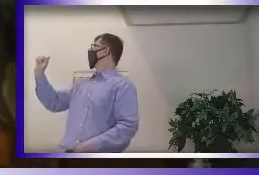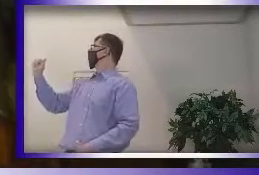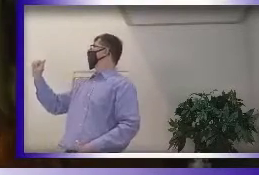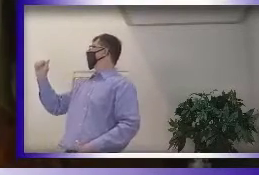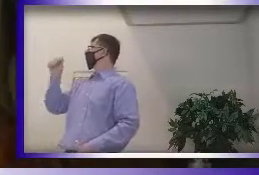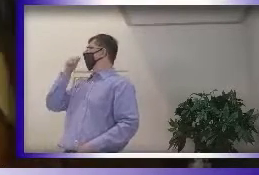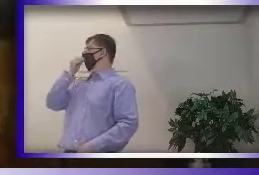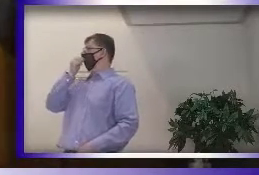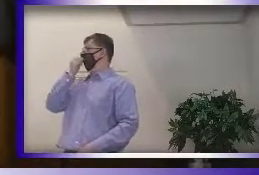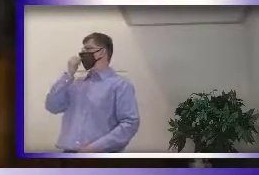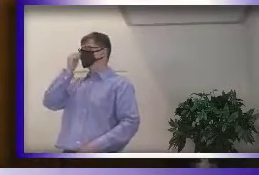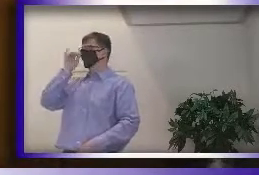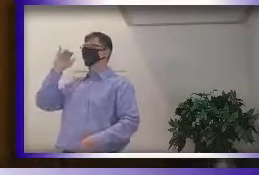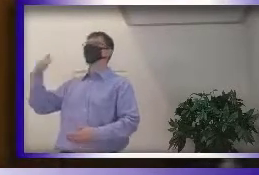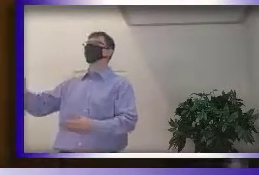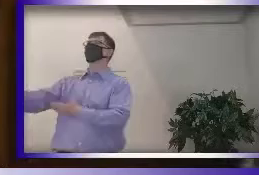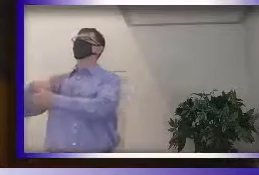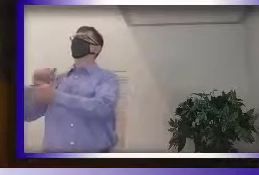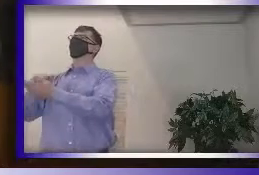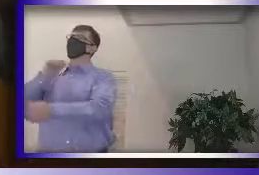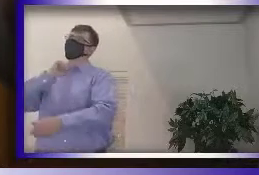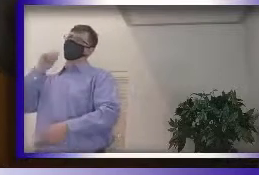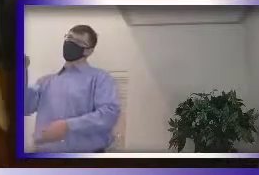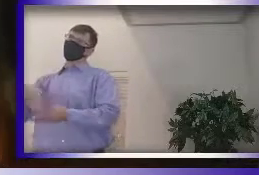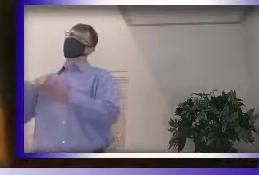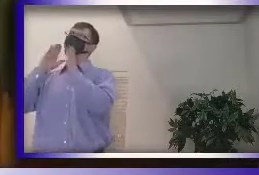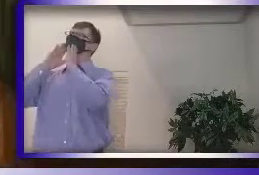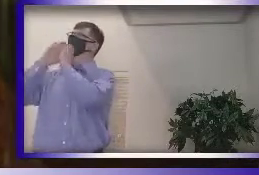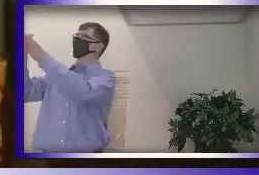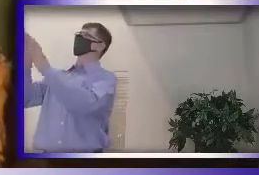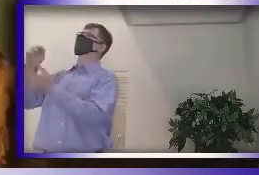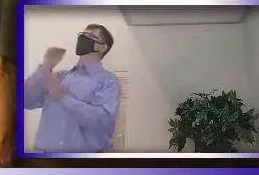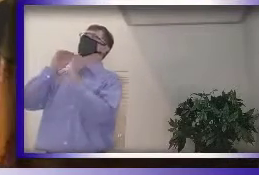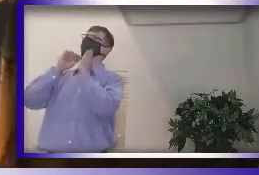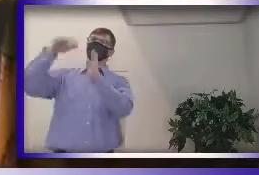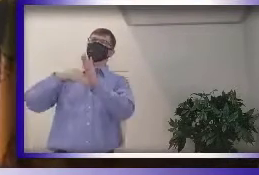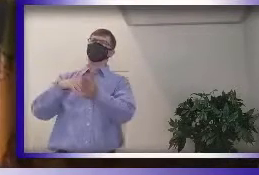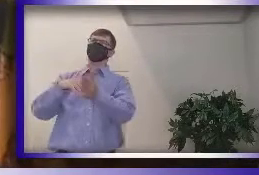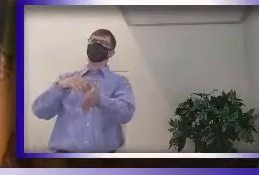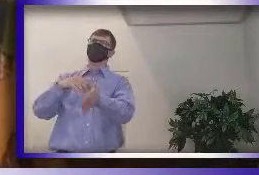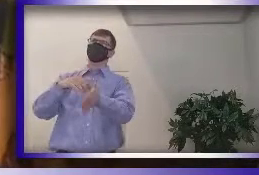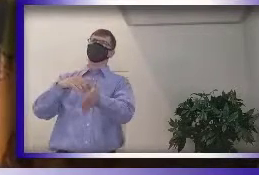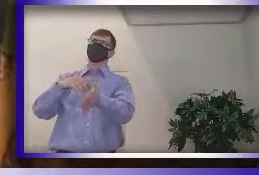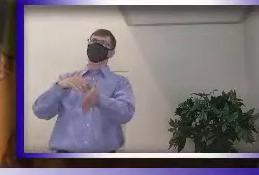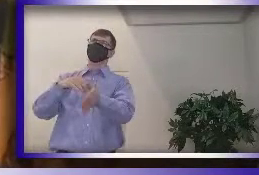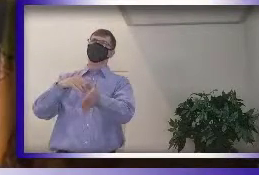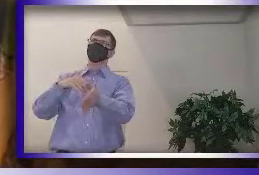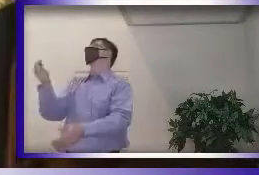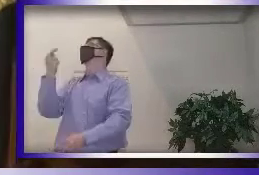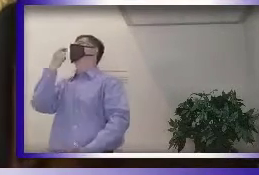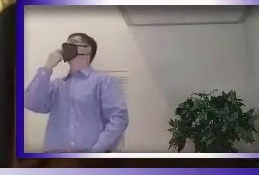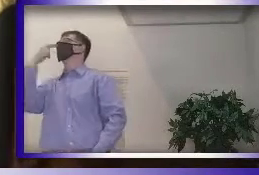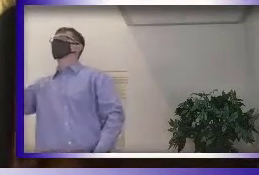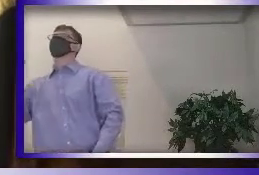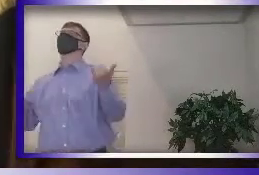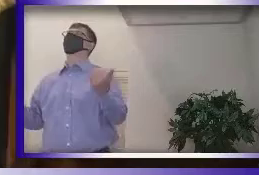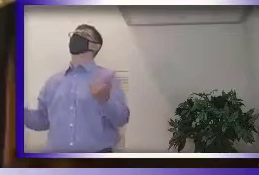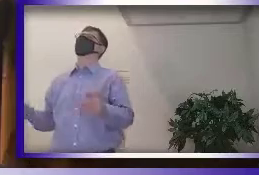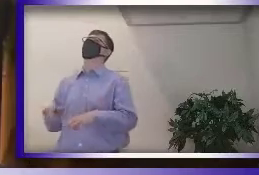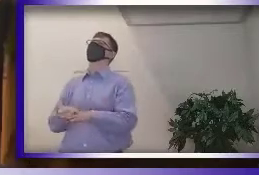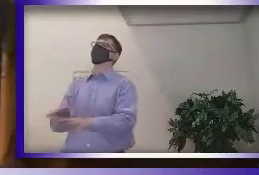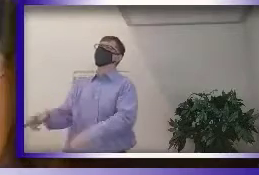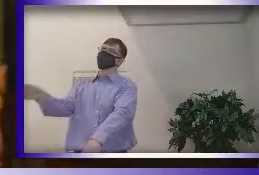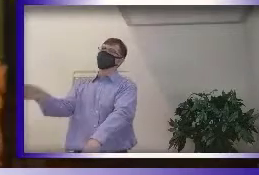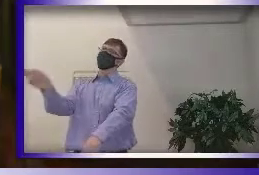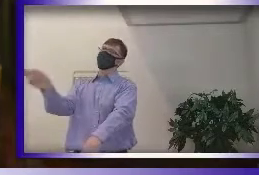What name was it which Jesus Christ used, which had such omnipotent energy that even when it was spoken, it would heal the sick and raise the dead?